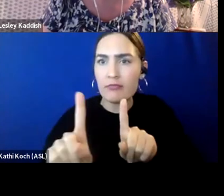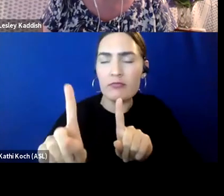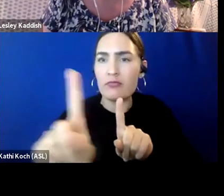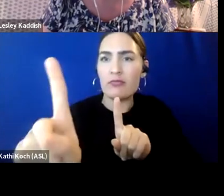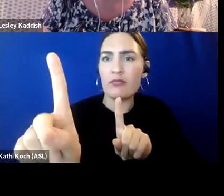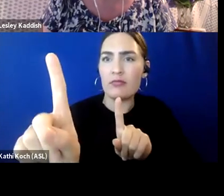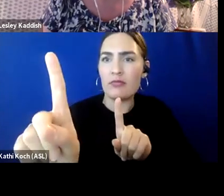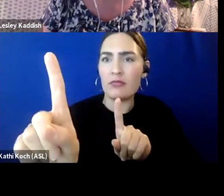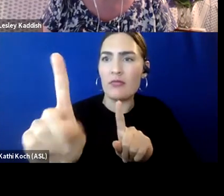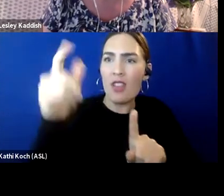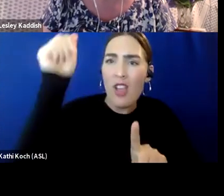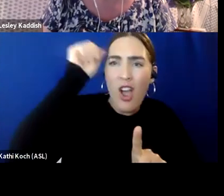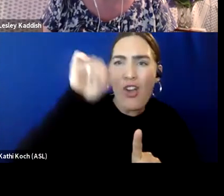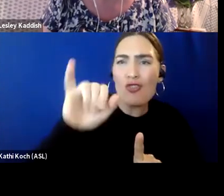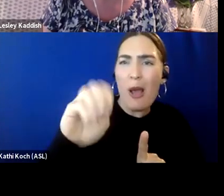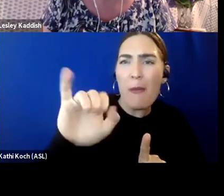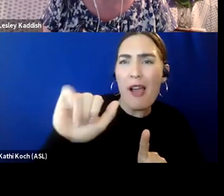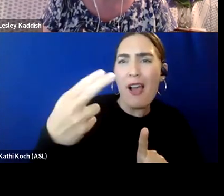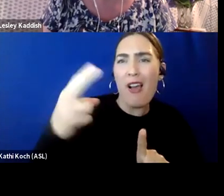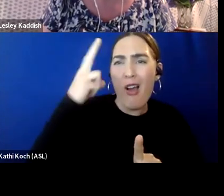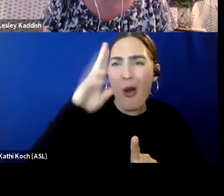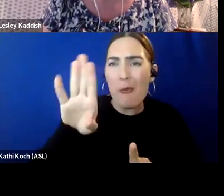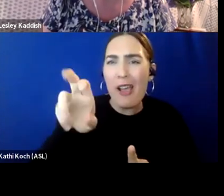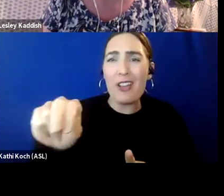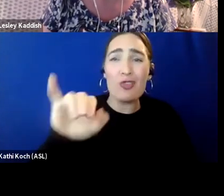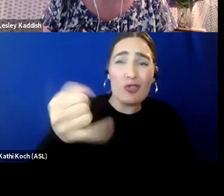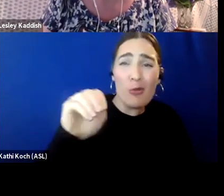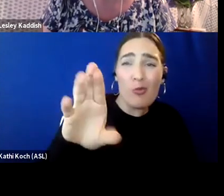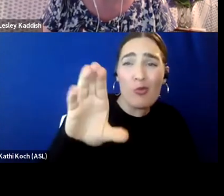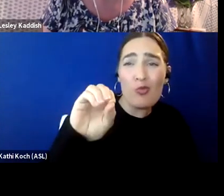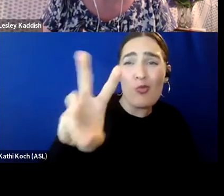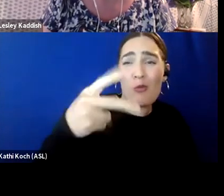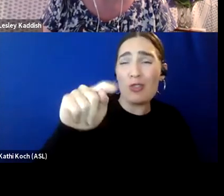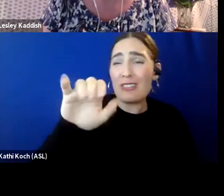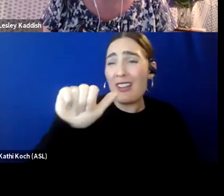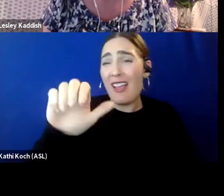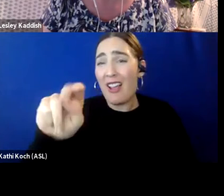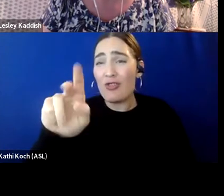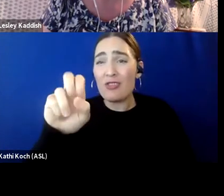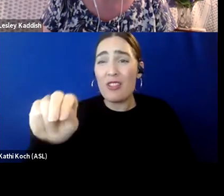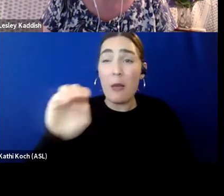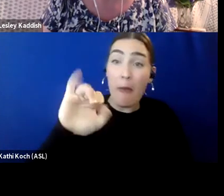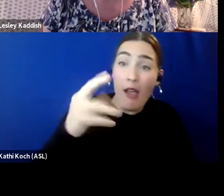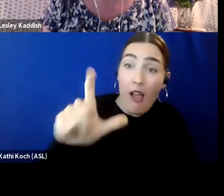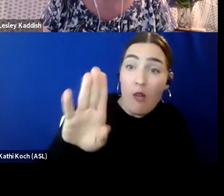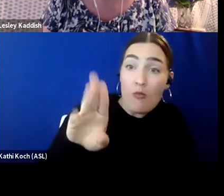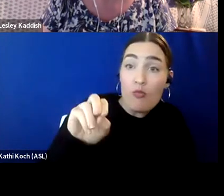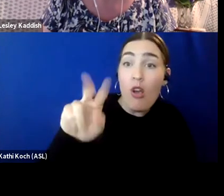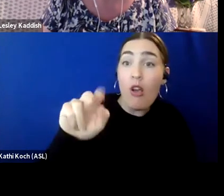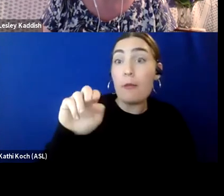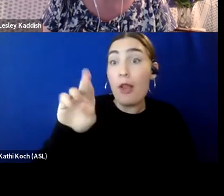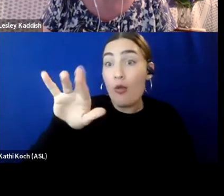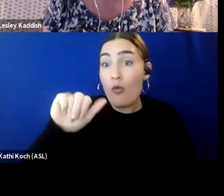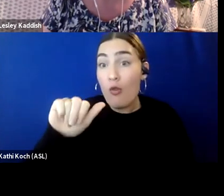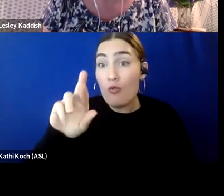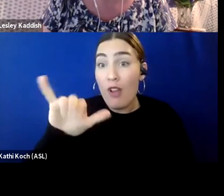Aunt Jemima, Uncle Ben, Jim Crow, Tanisha Anderson, Michael Brown, Tamir Rice,